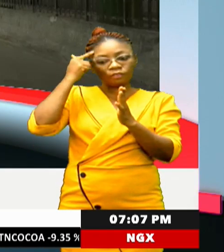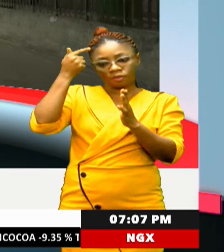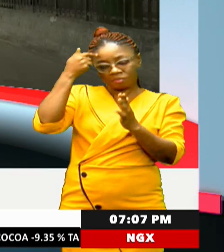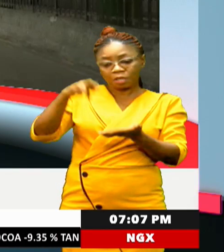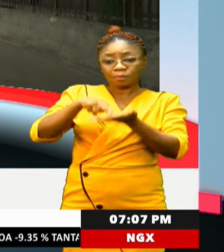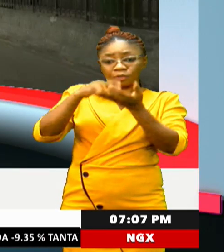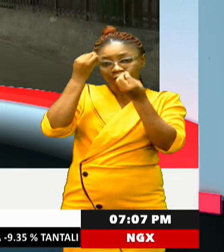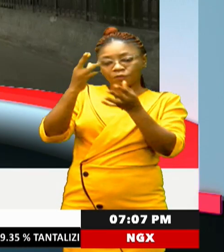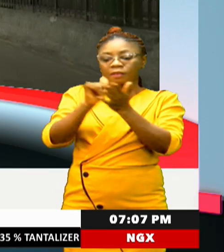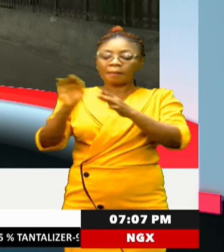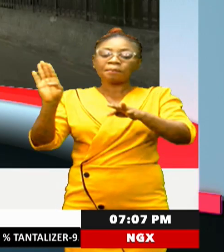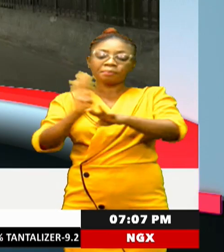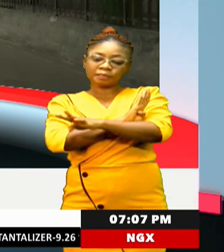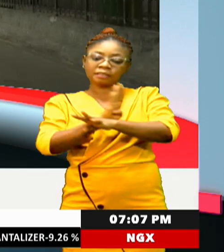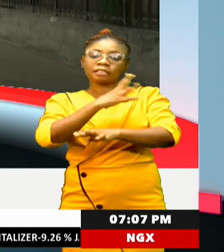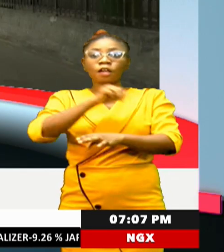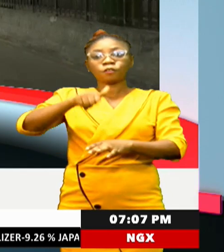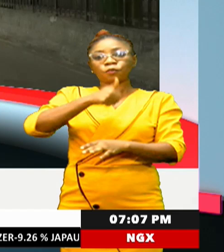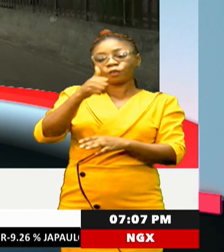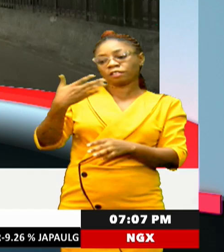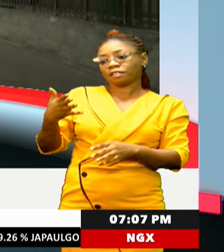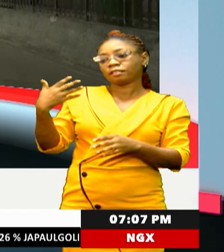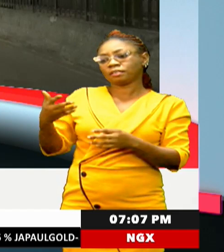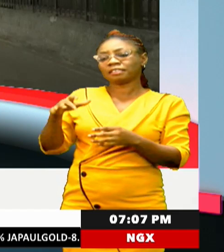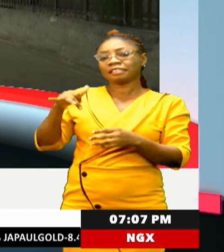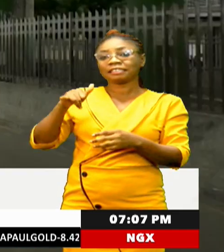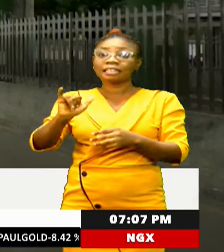business and other commercial activities are yet to pick up.